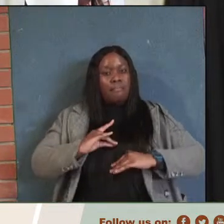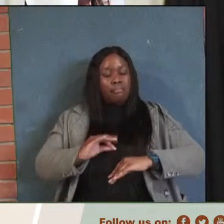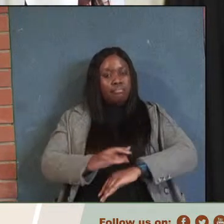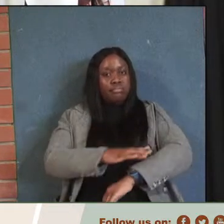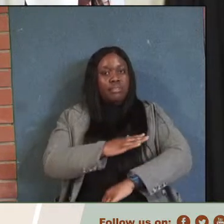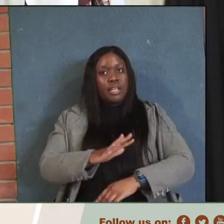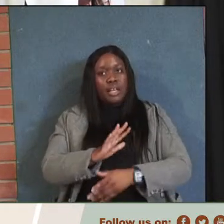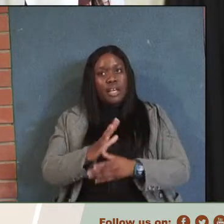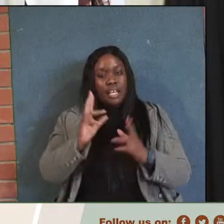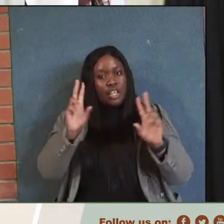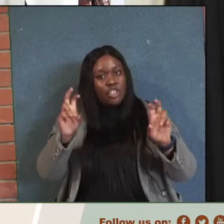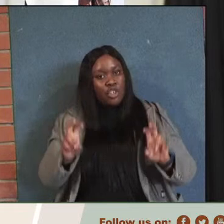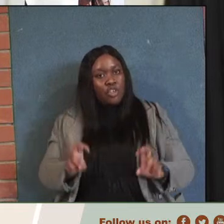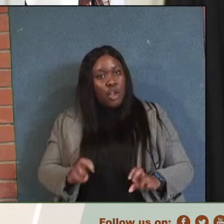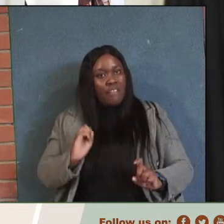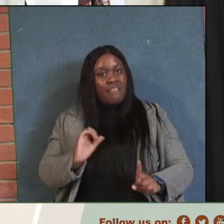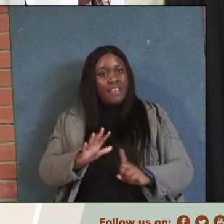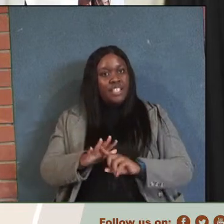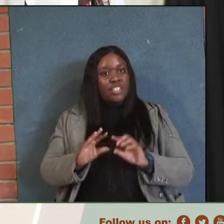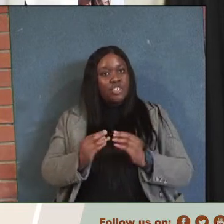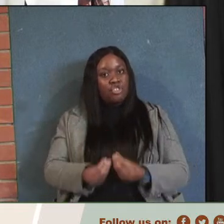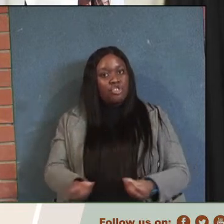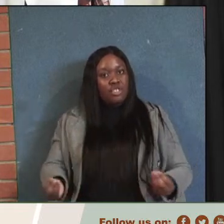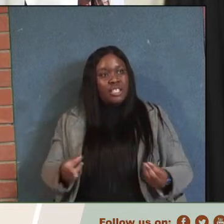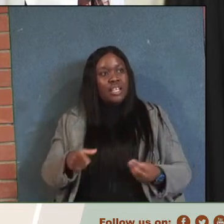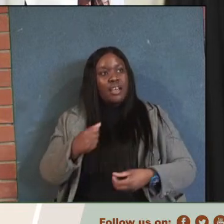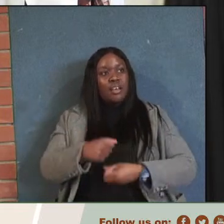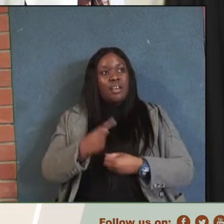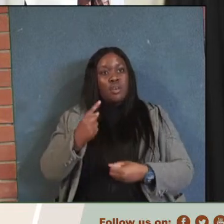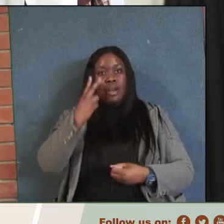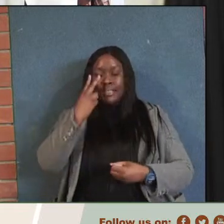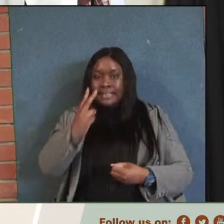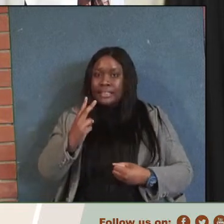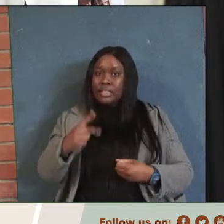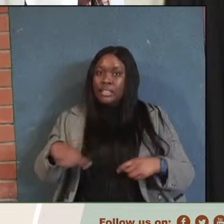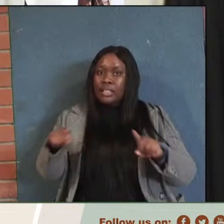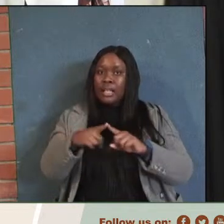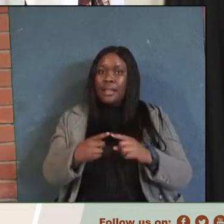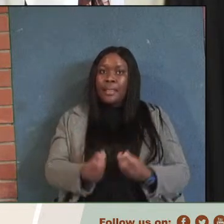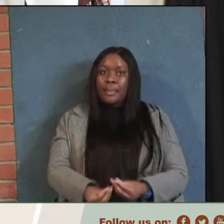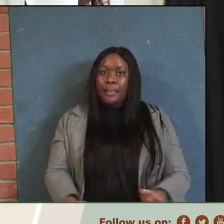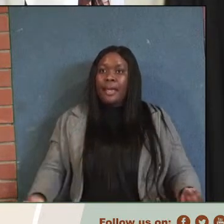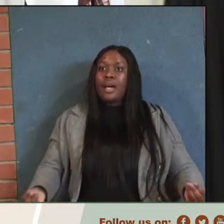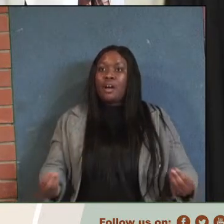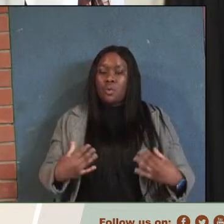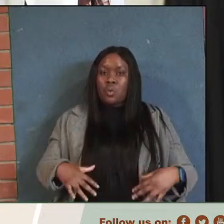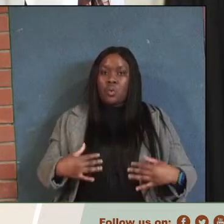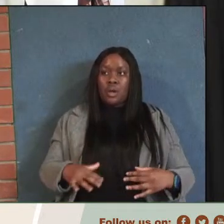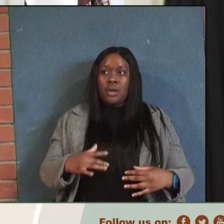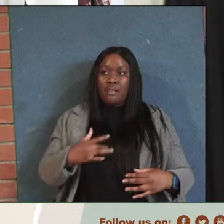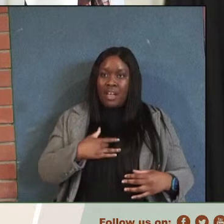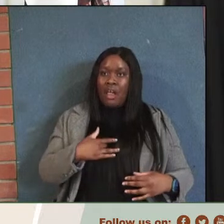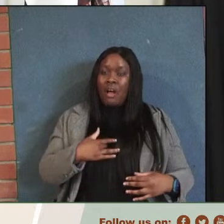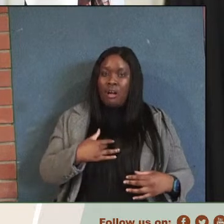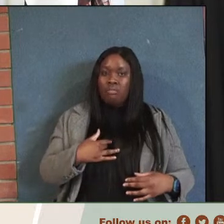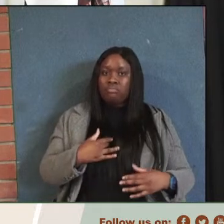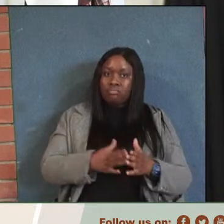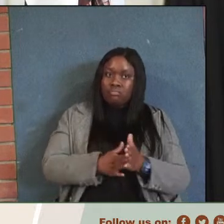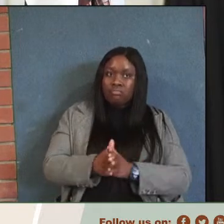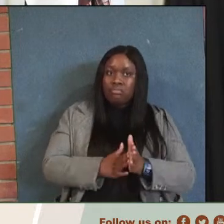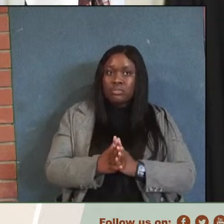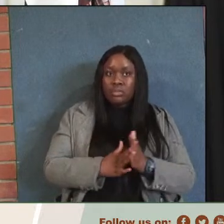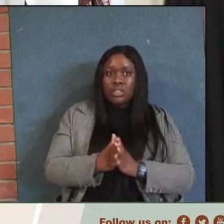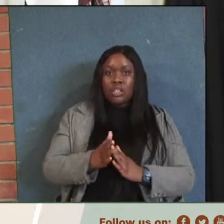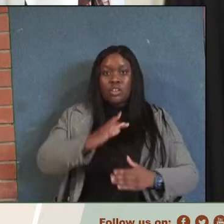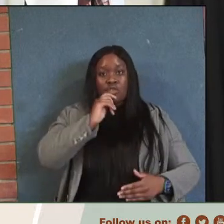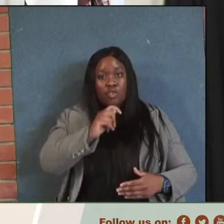issues affecting children in Gauteng. When I see young children, I feel great anticipation. Thus, I would have not done justice if I did not